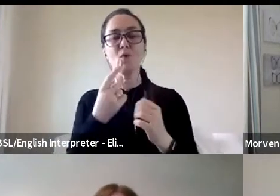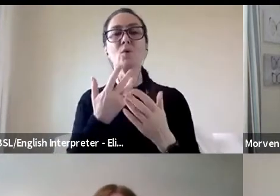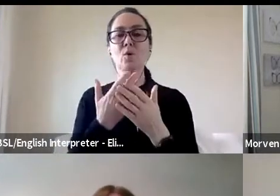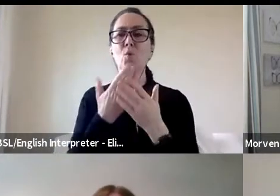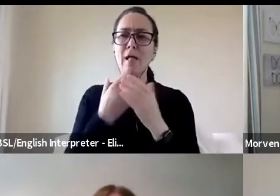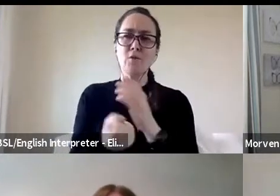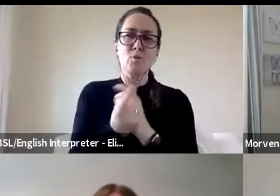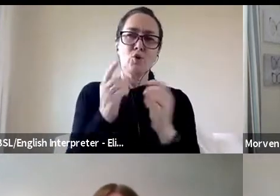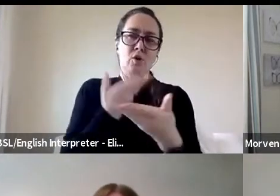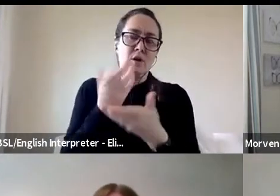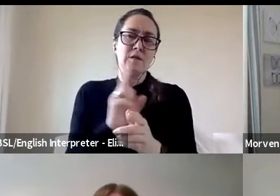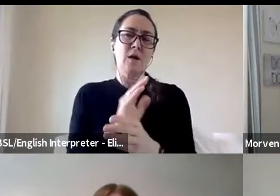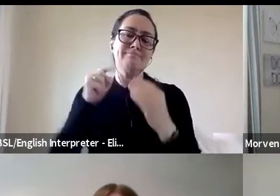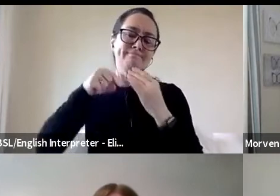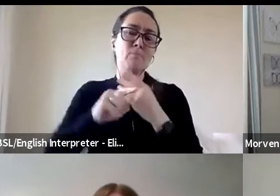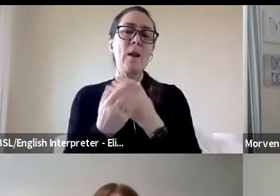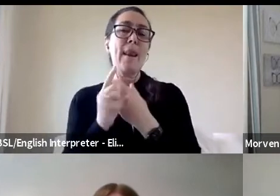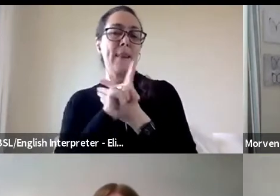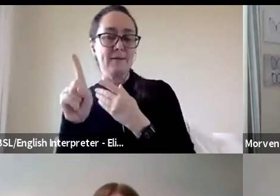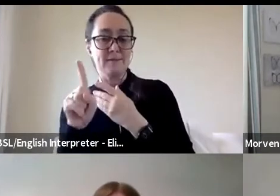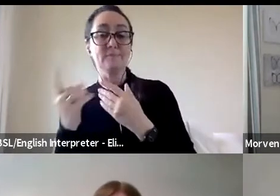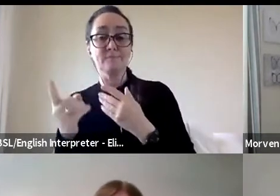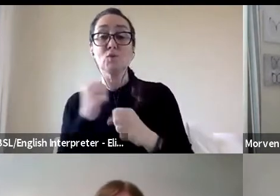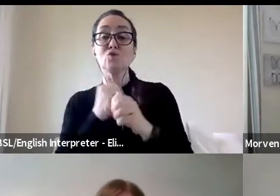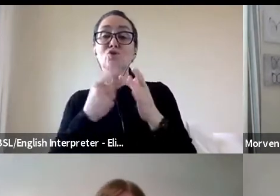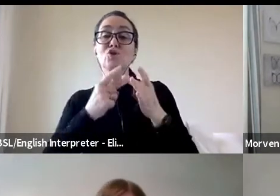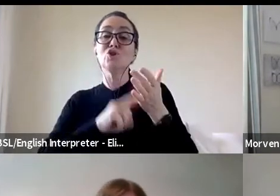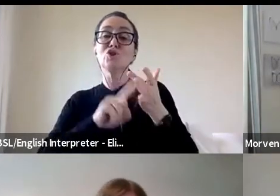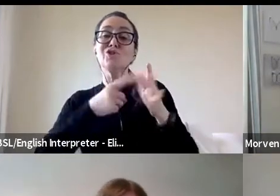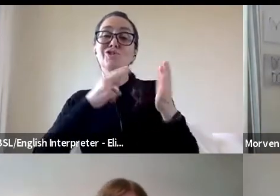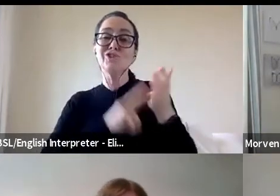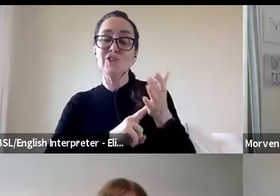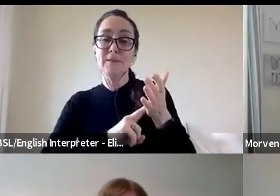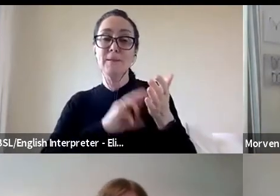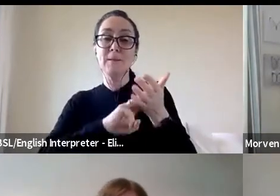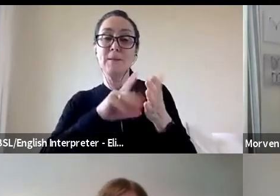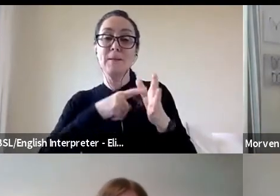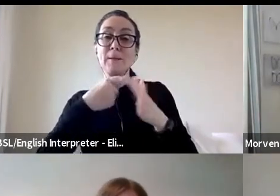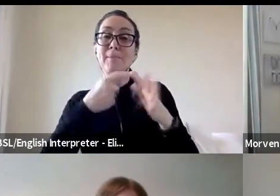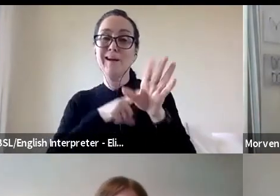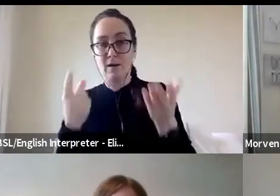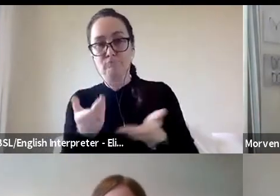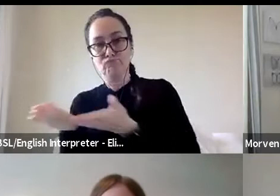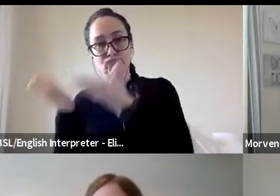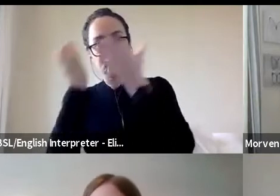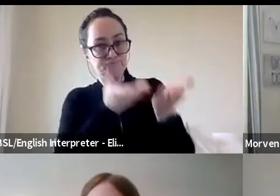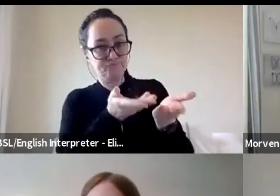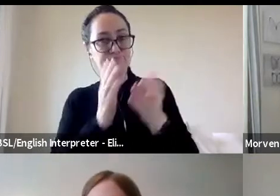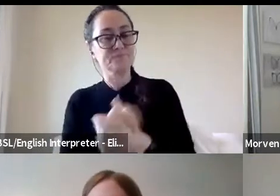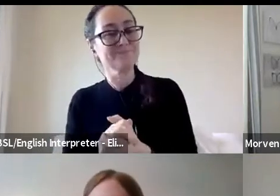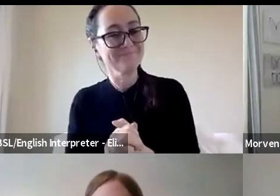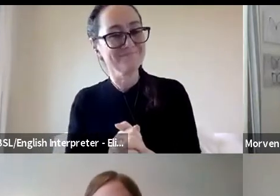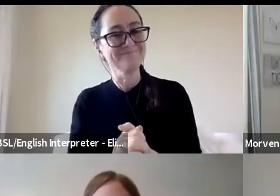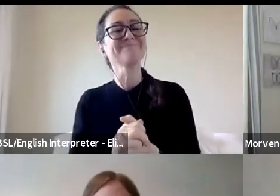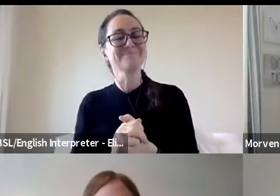all, I wanted to hear from Gillian Mackay, please, the Greens candidate for Central Scotland. Gillian, yeah, obviously Thanks, with